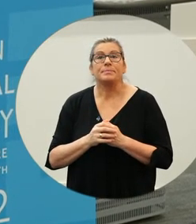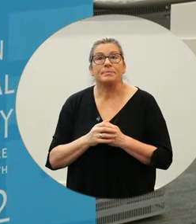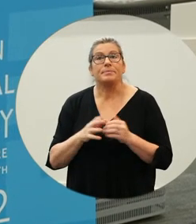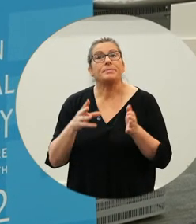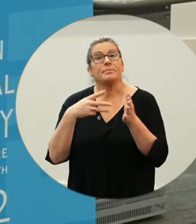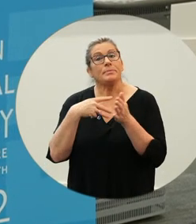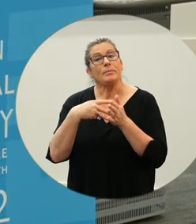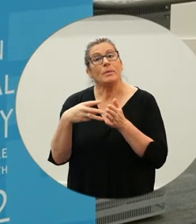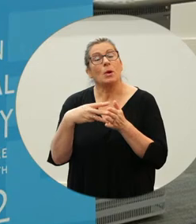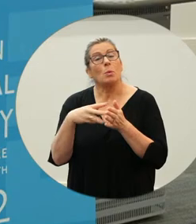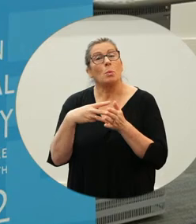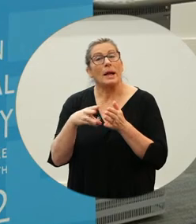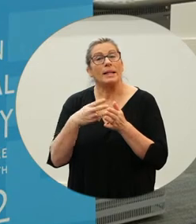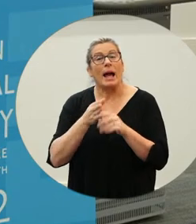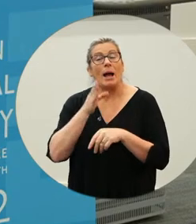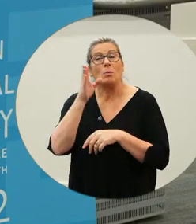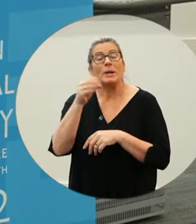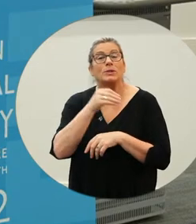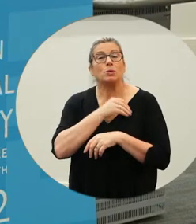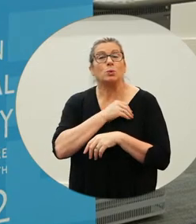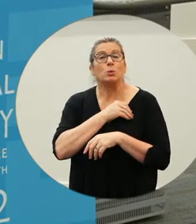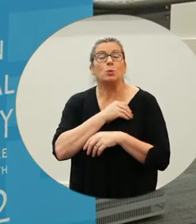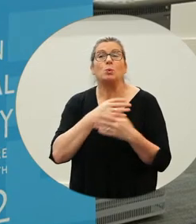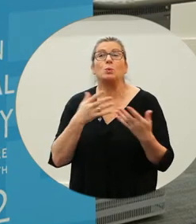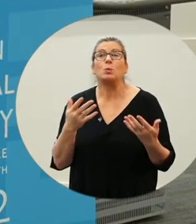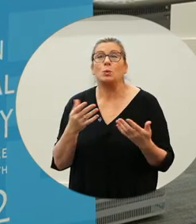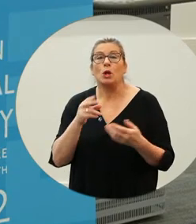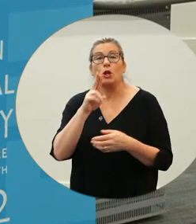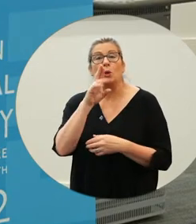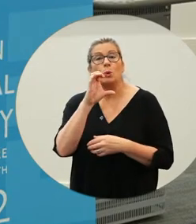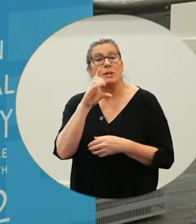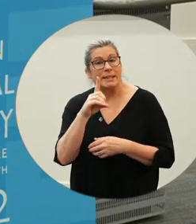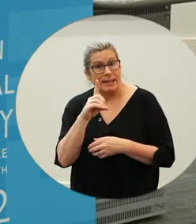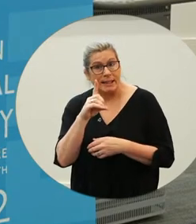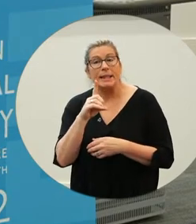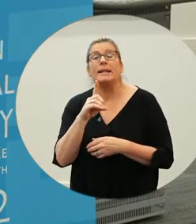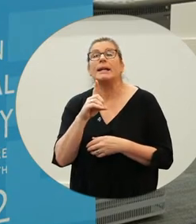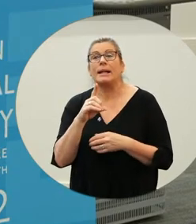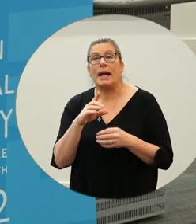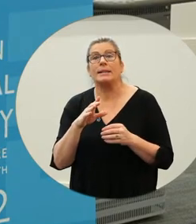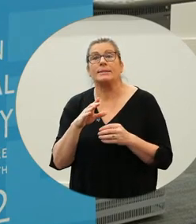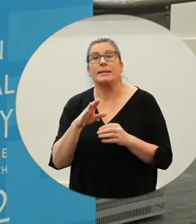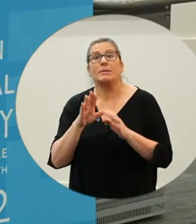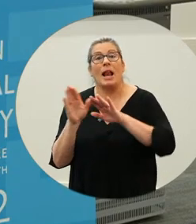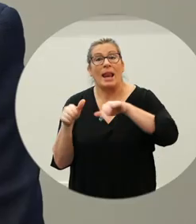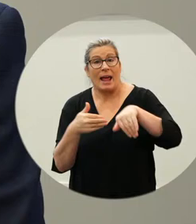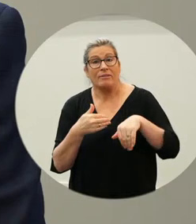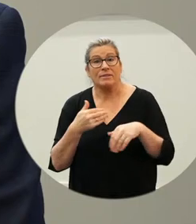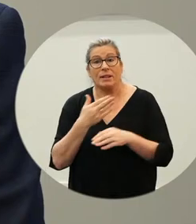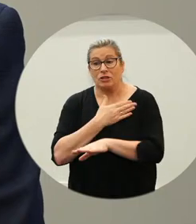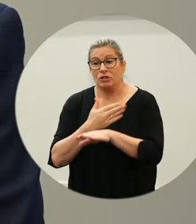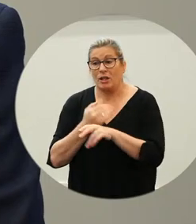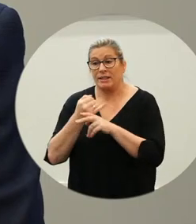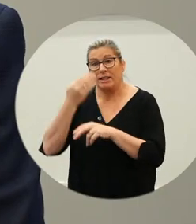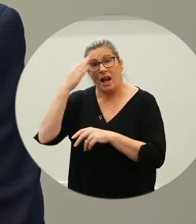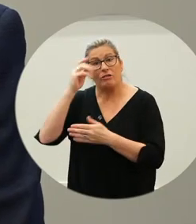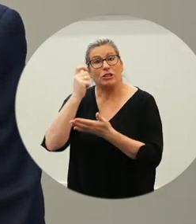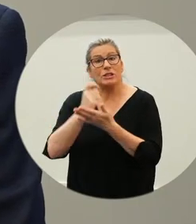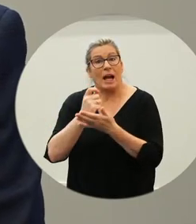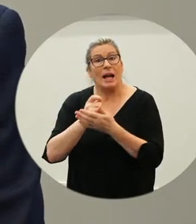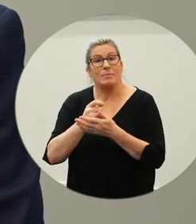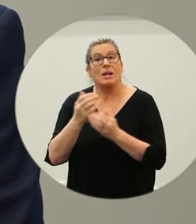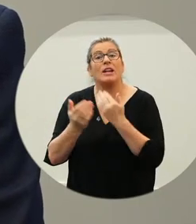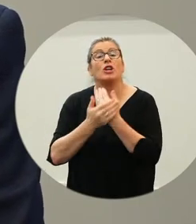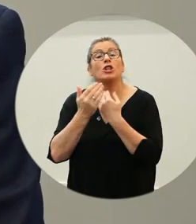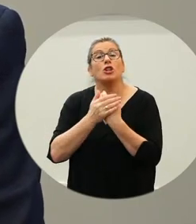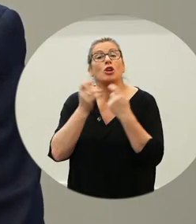when I went to UCD and left UCD, went to the Irish Times, as a young trainee